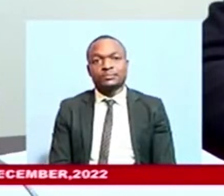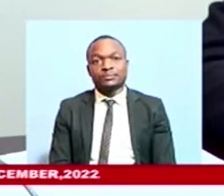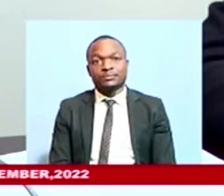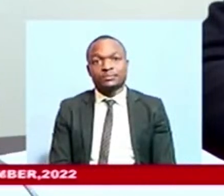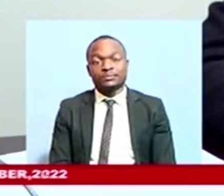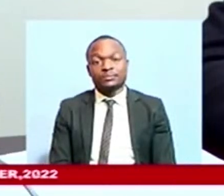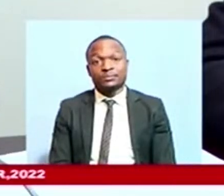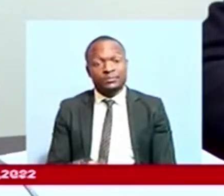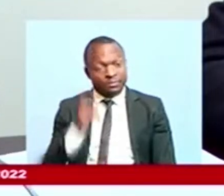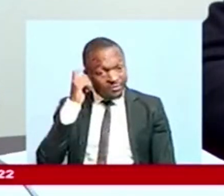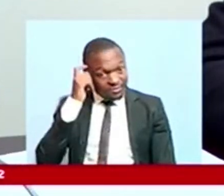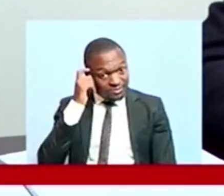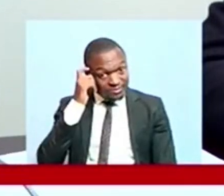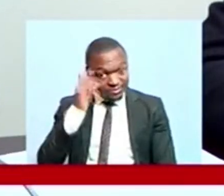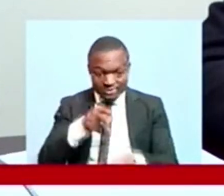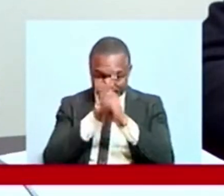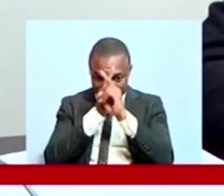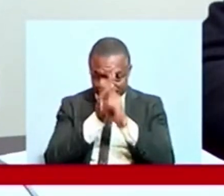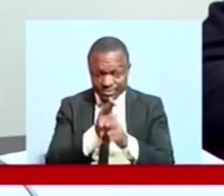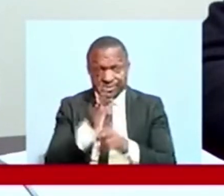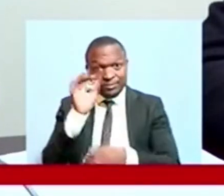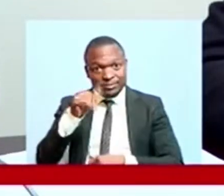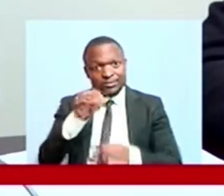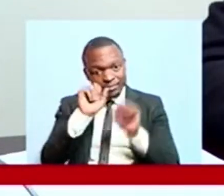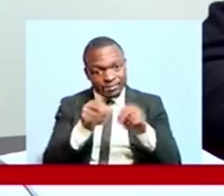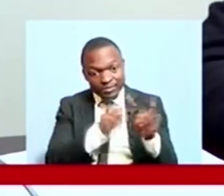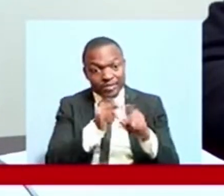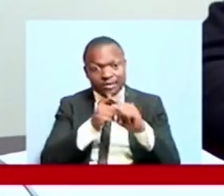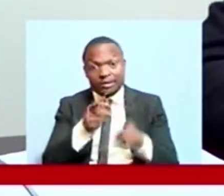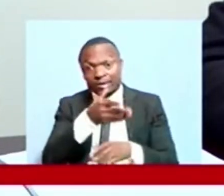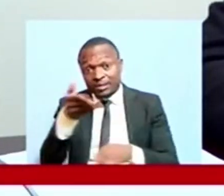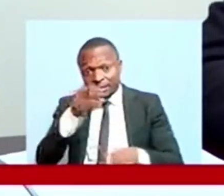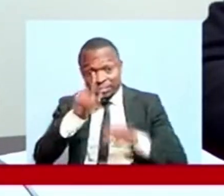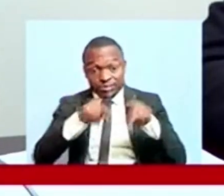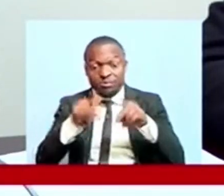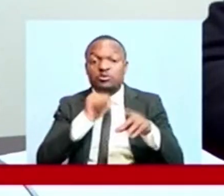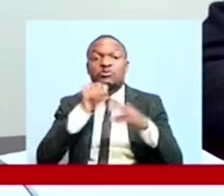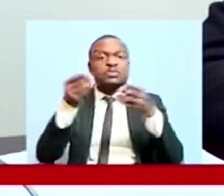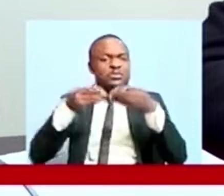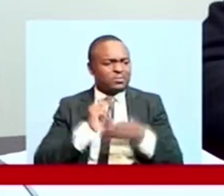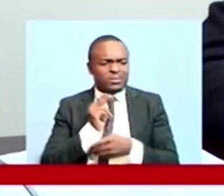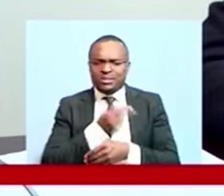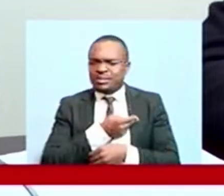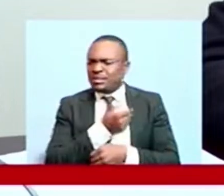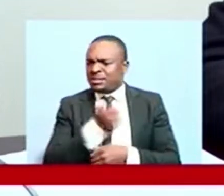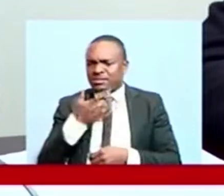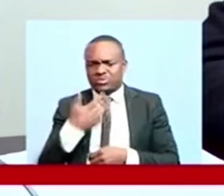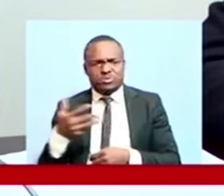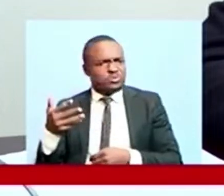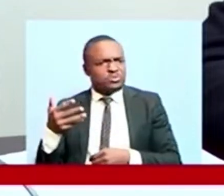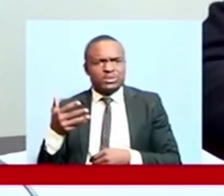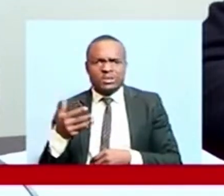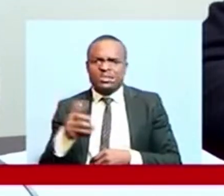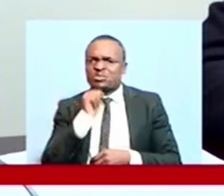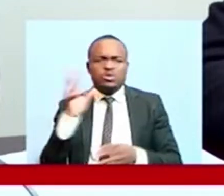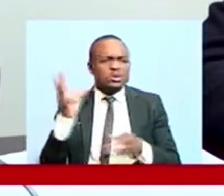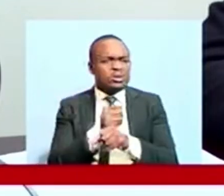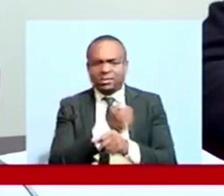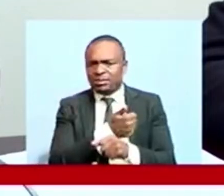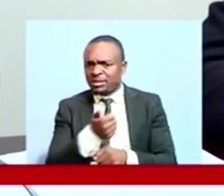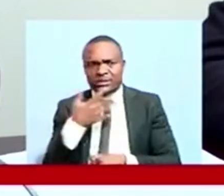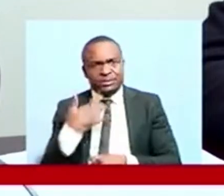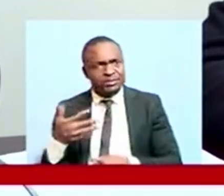I think Honorable, yes, they can answer, but these people are not giving us anything. We are not getting anything. They read